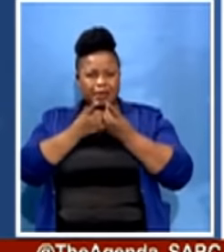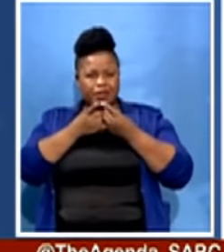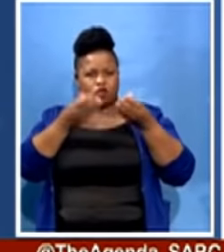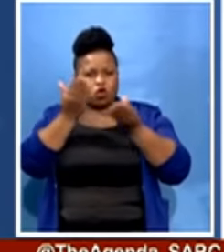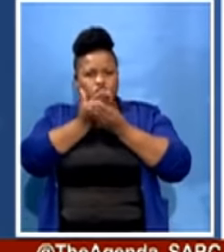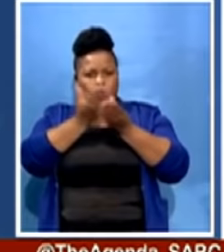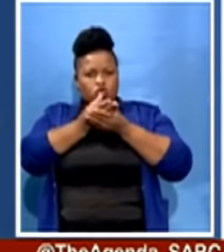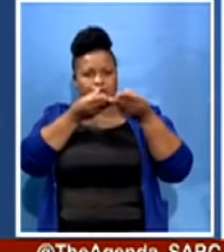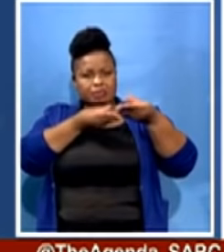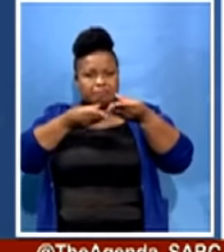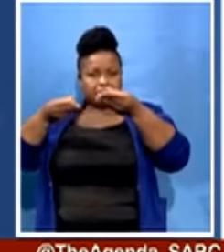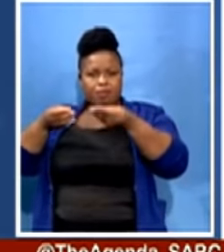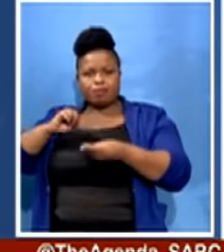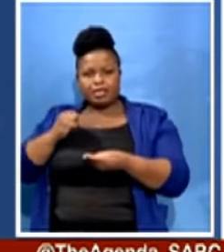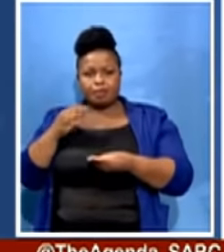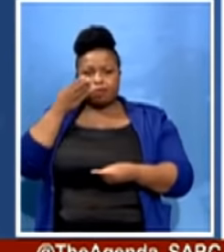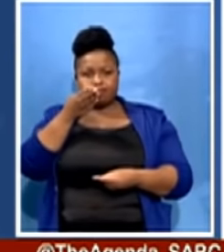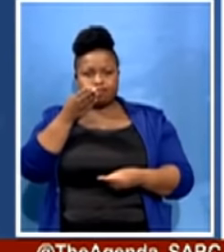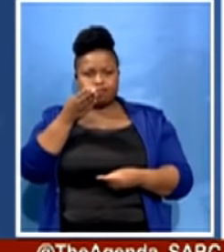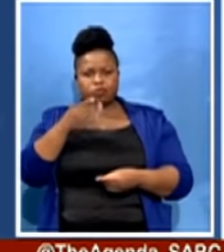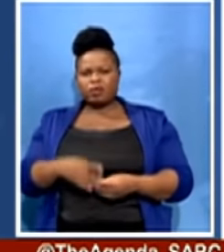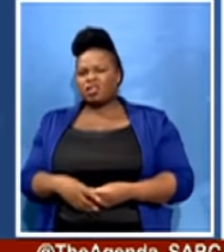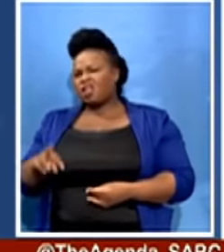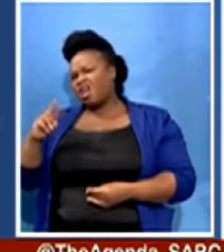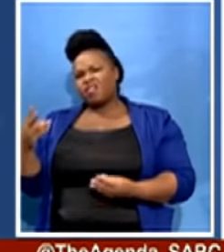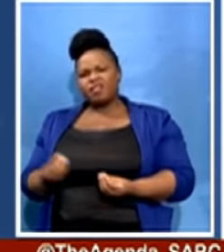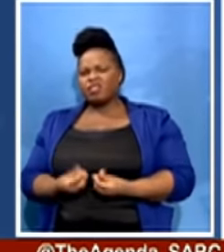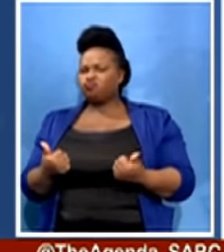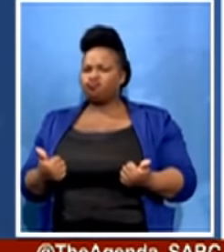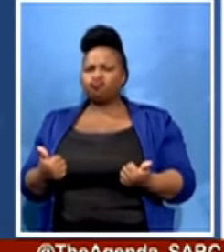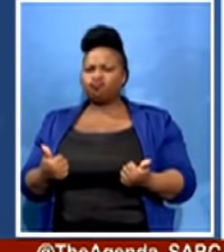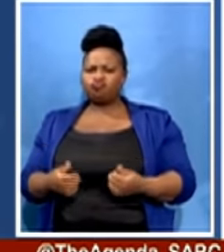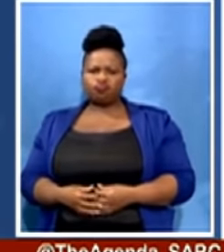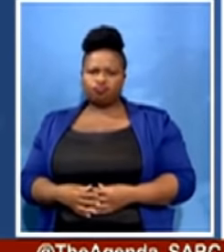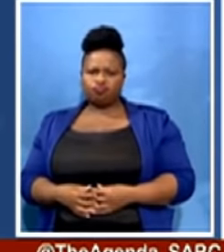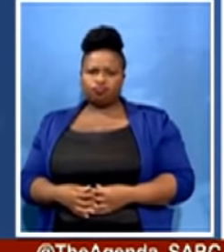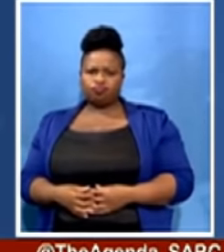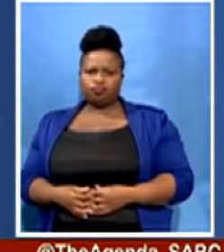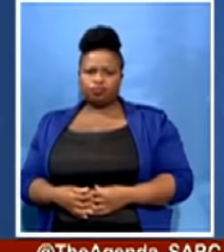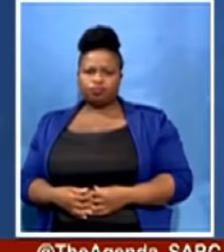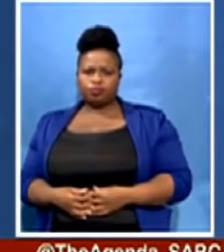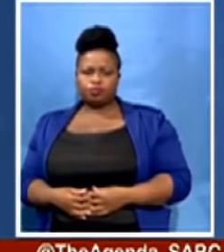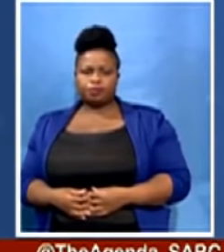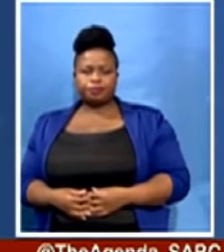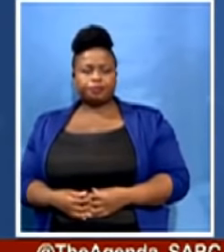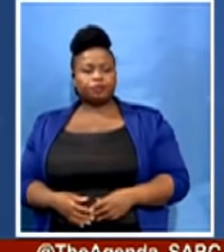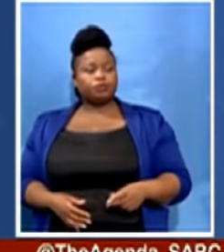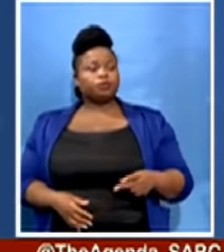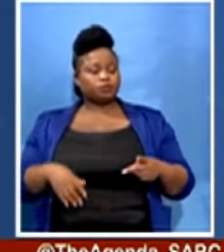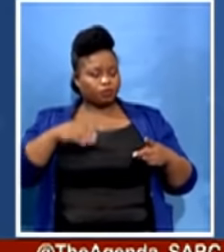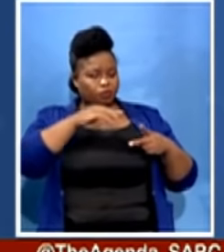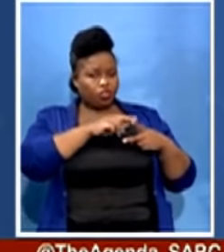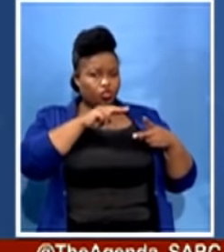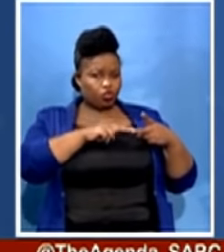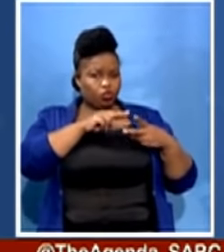All of the other things are in place. Right, so two computers stolen. Any sensitive